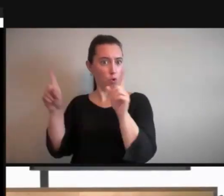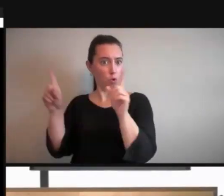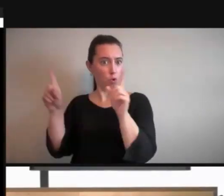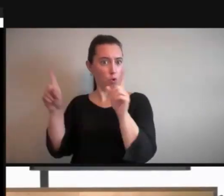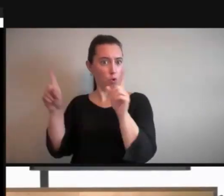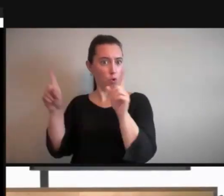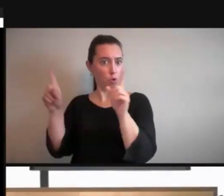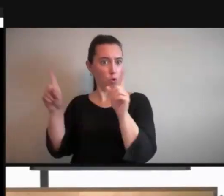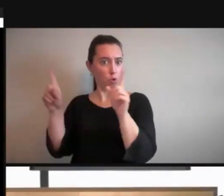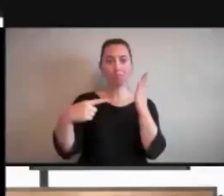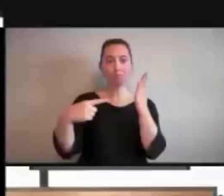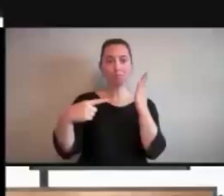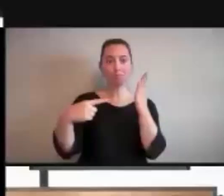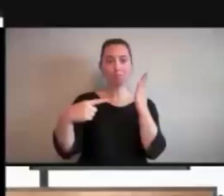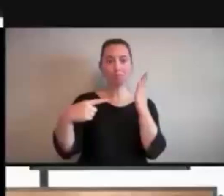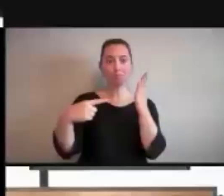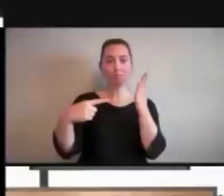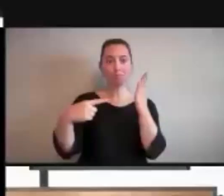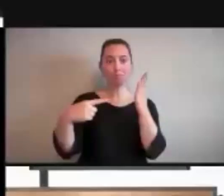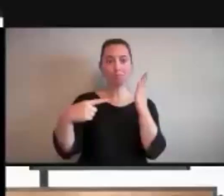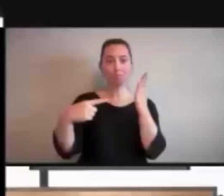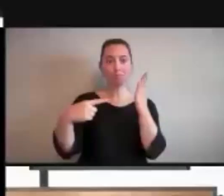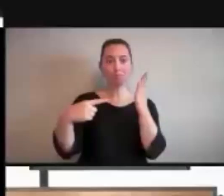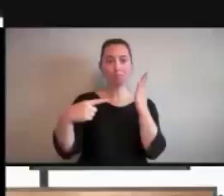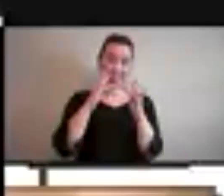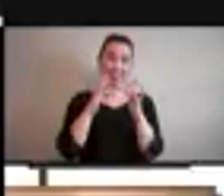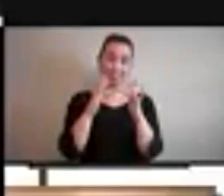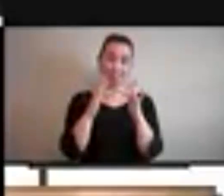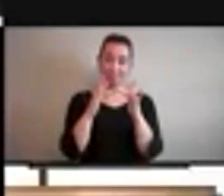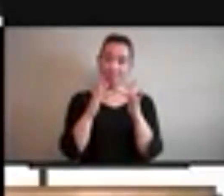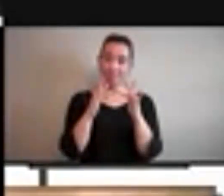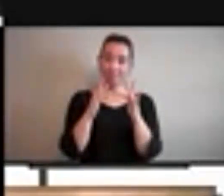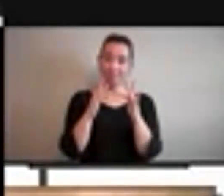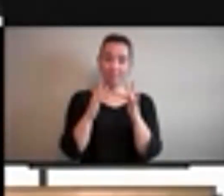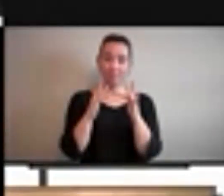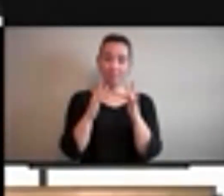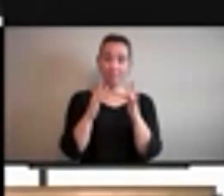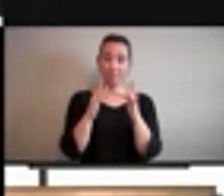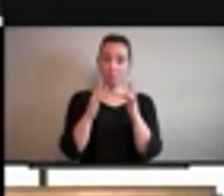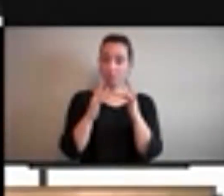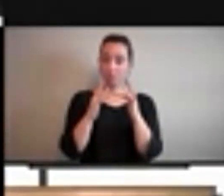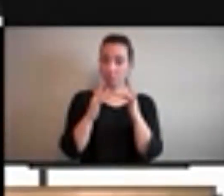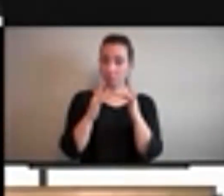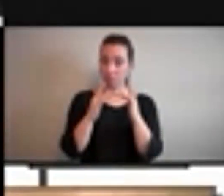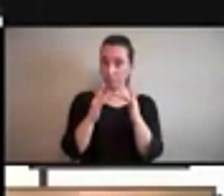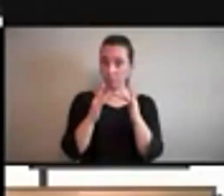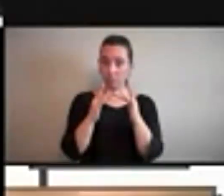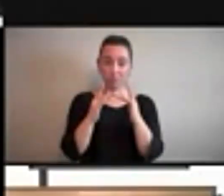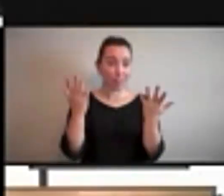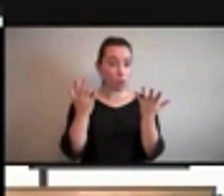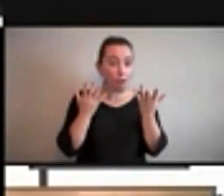is more, a lot of it is online, right? And, are we building in things